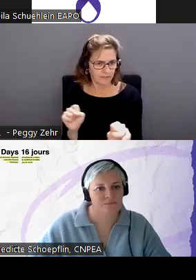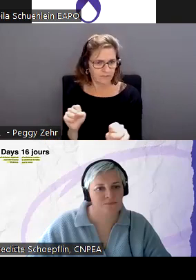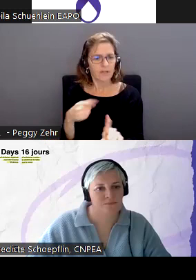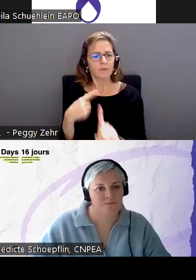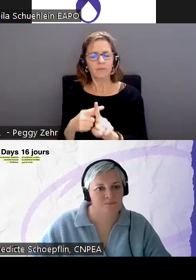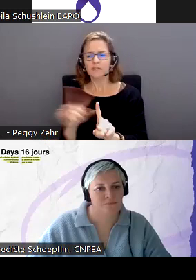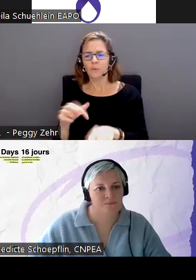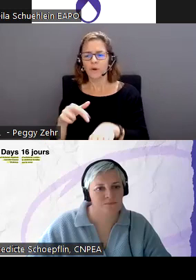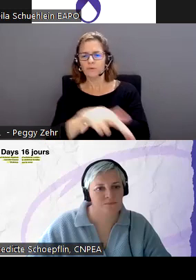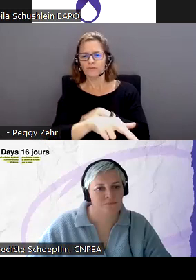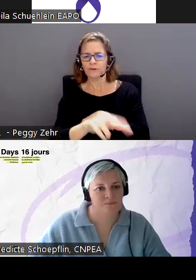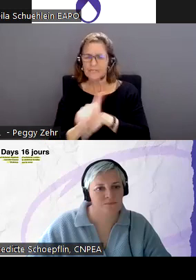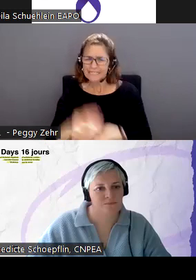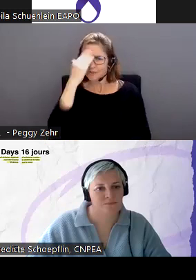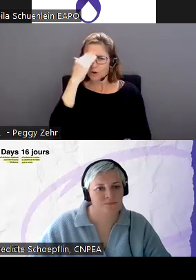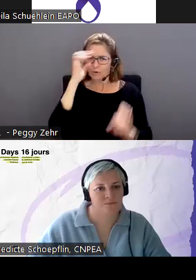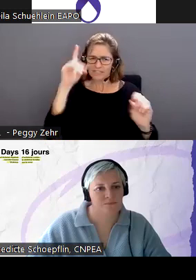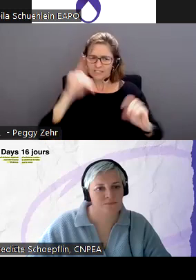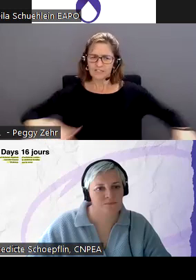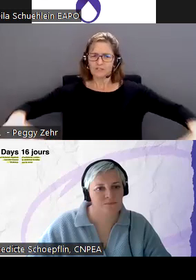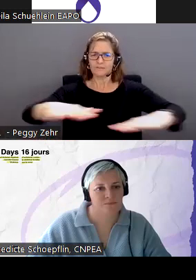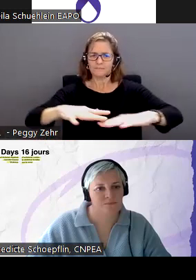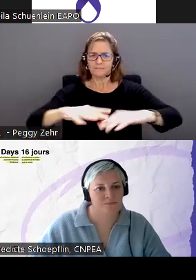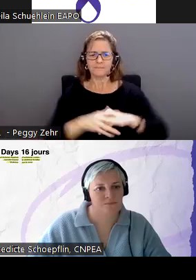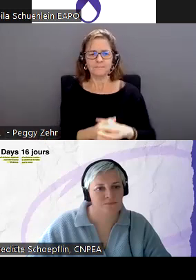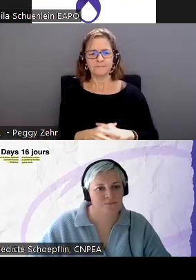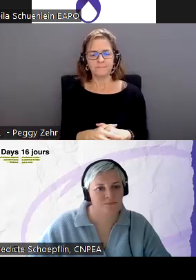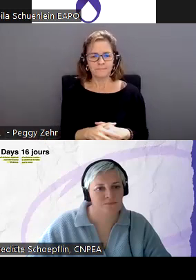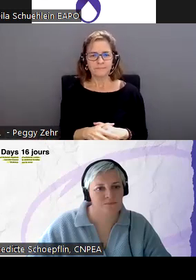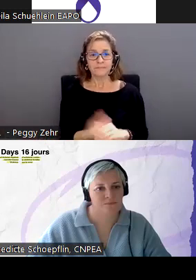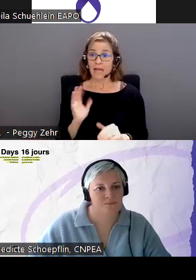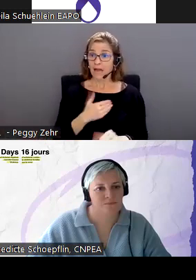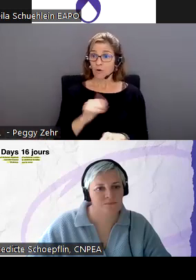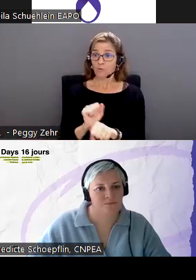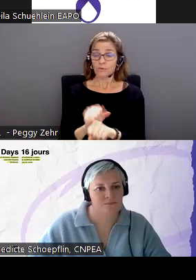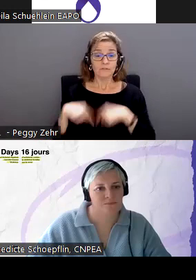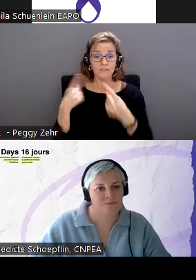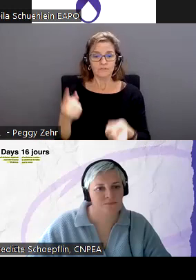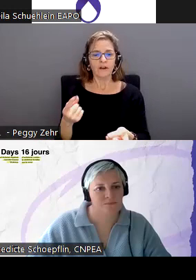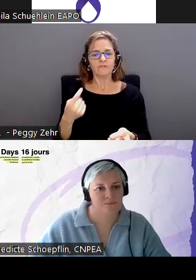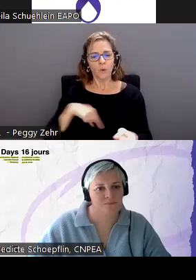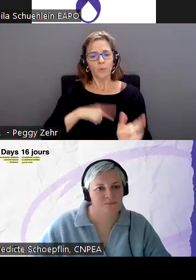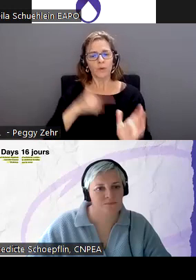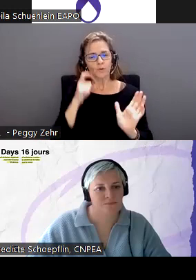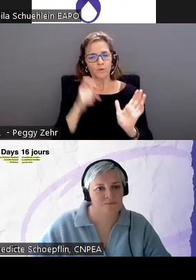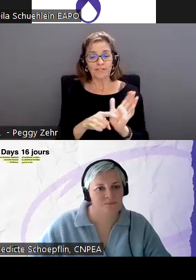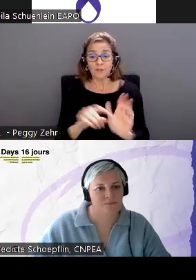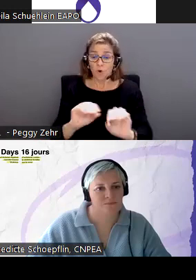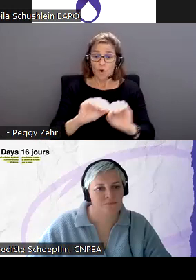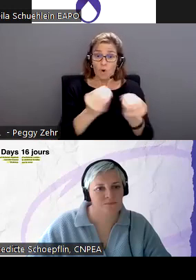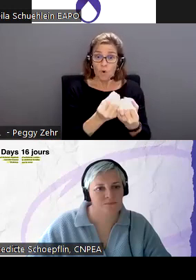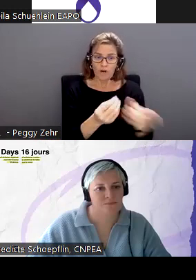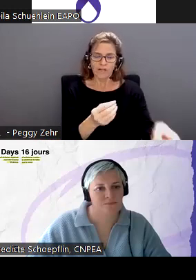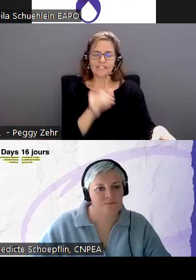Us. And in that work, we've already identified how organizations can become trauma and violence